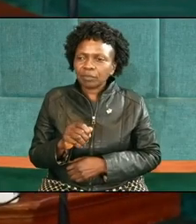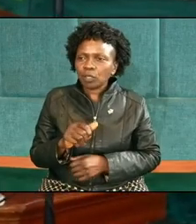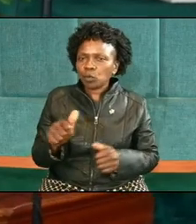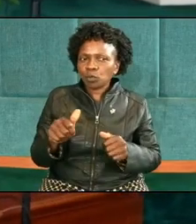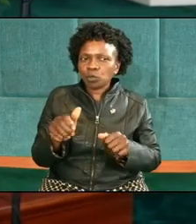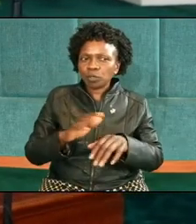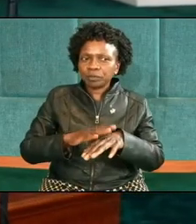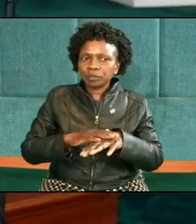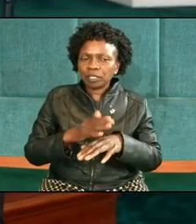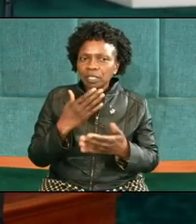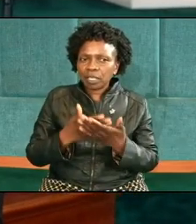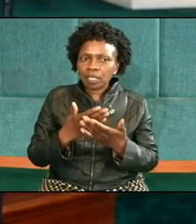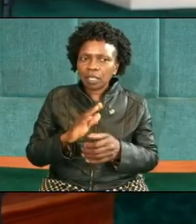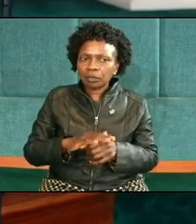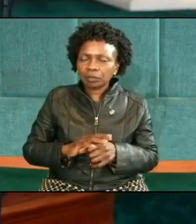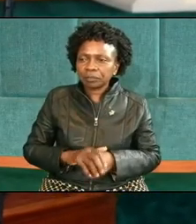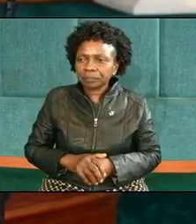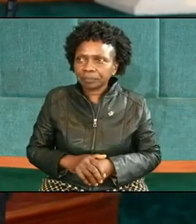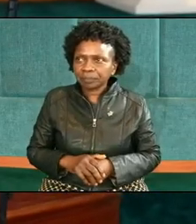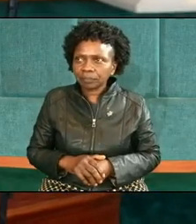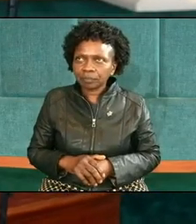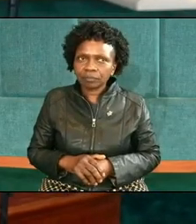excellent. Thank you so much.